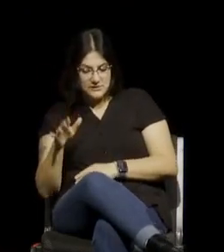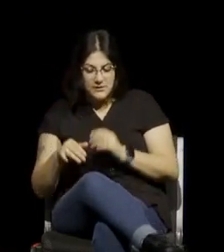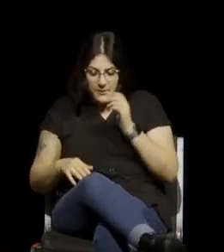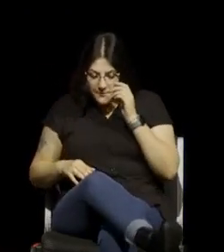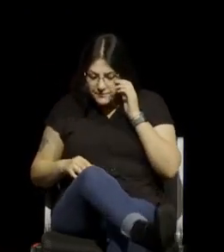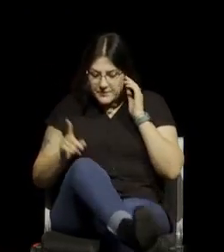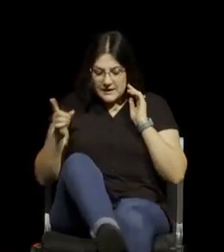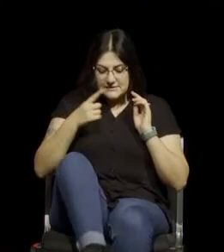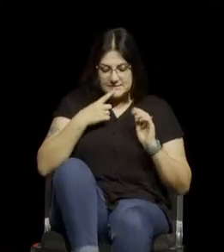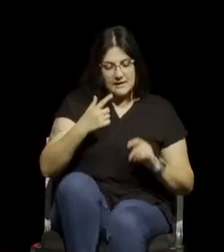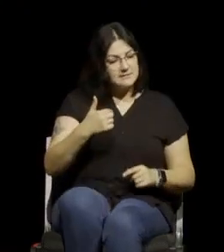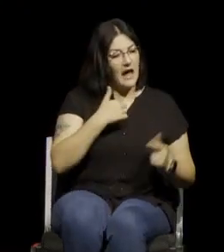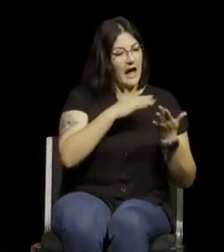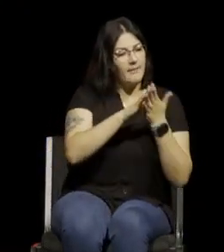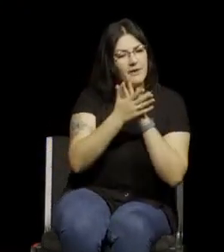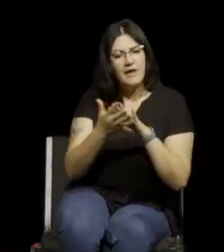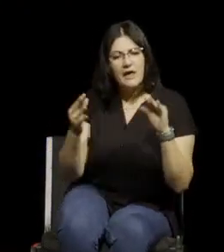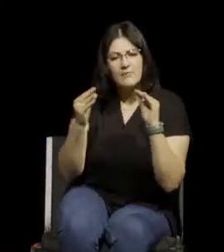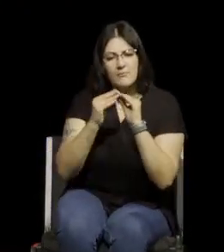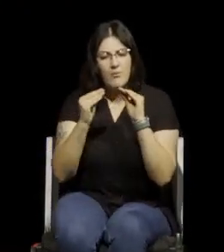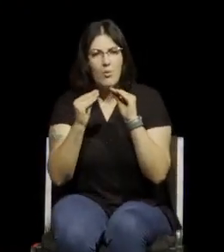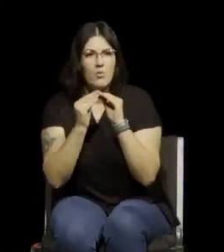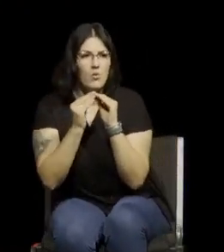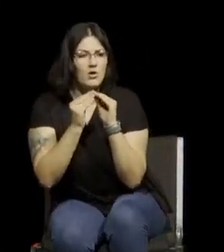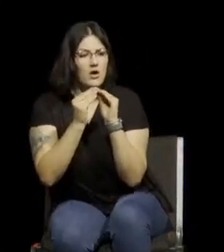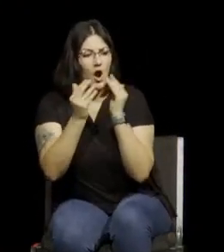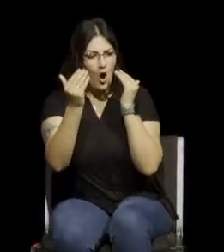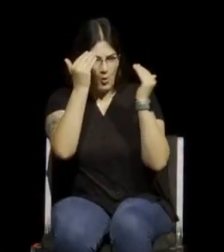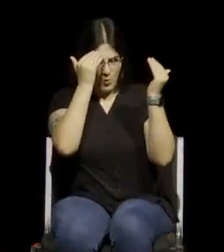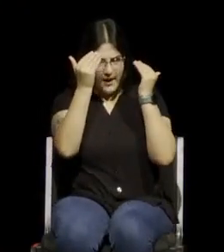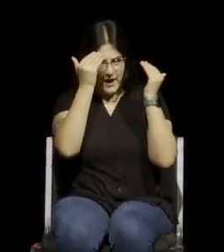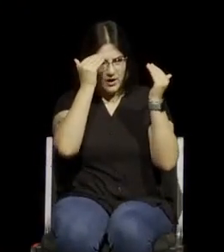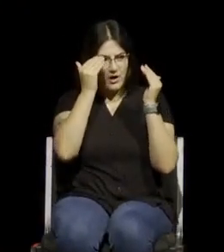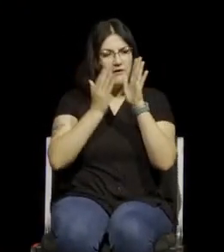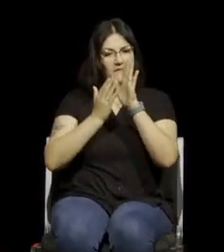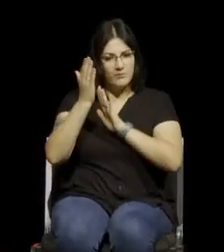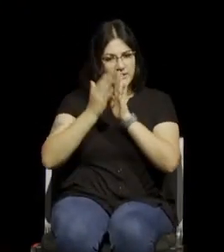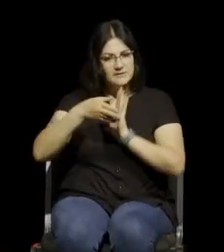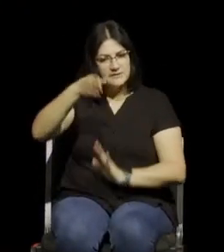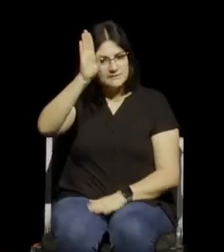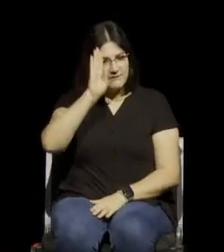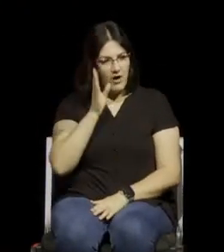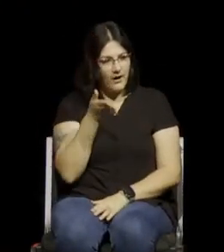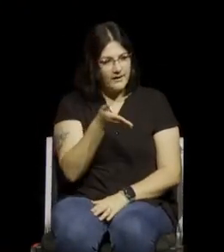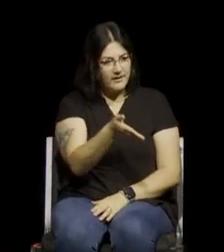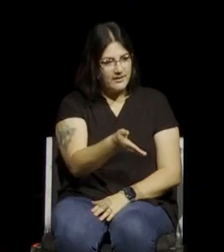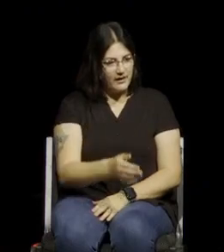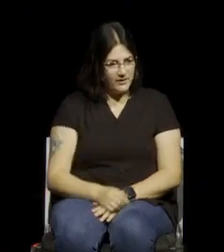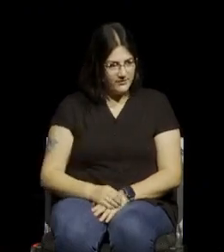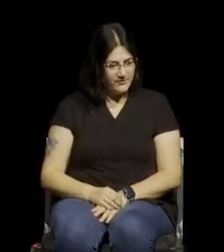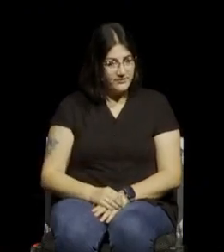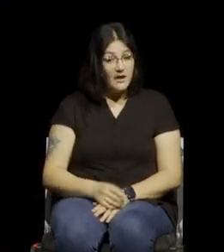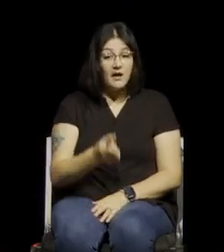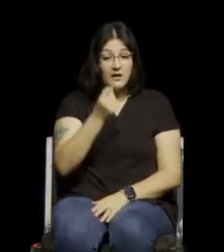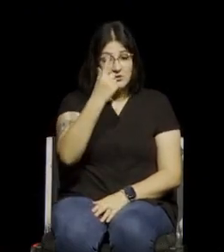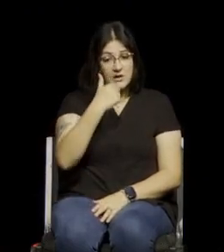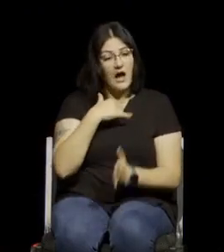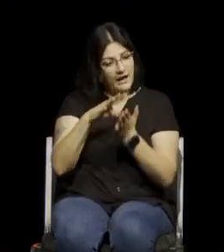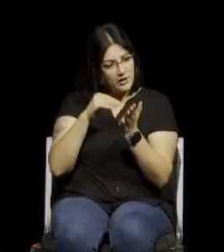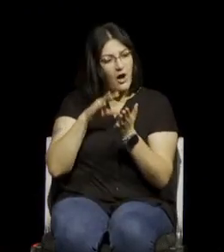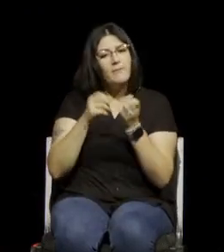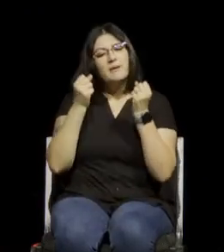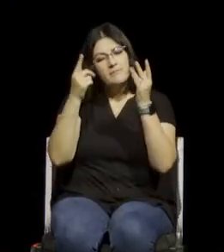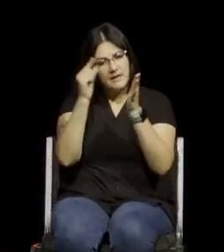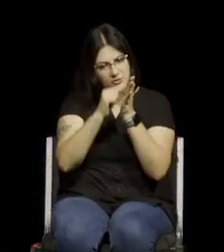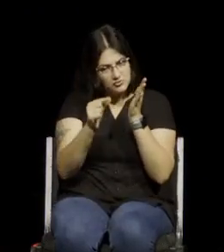says, "I became more vividly aware of the presence of God. And although I'd copied pages of